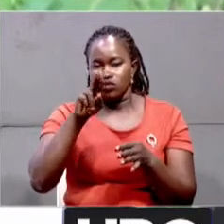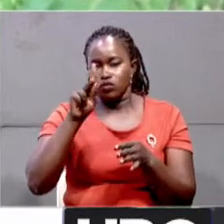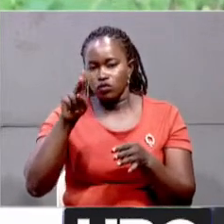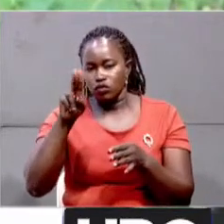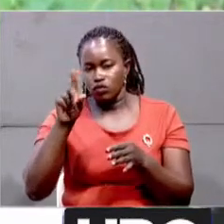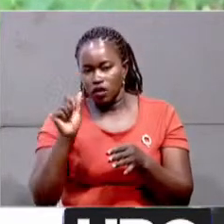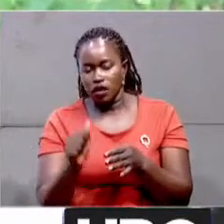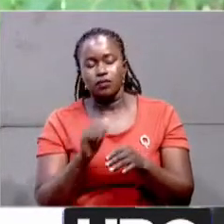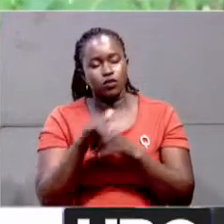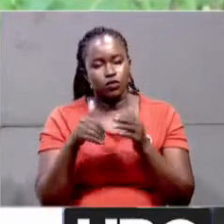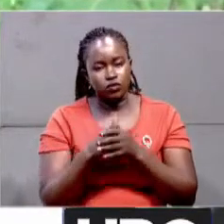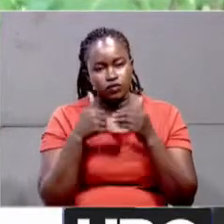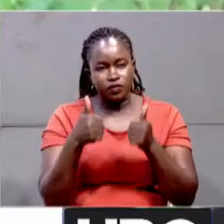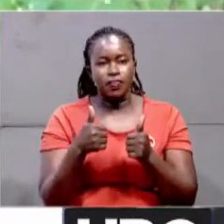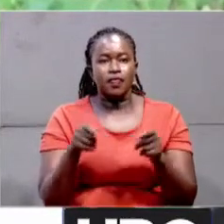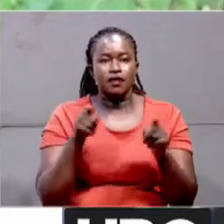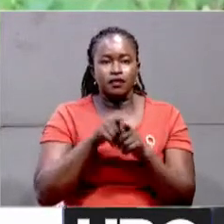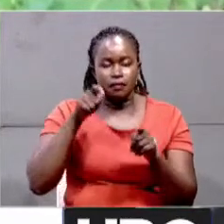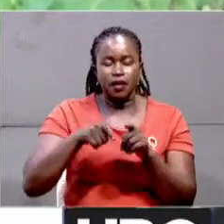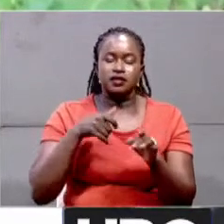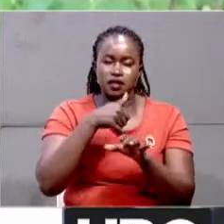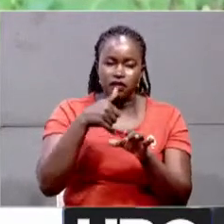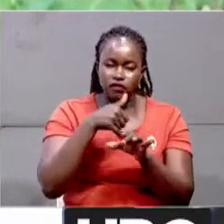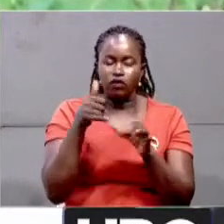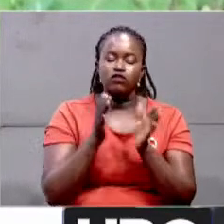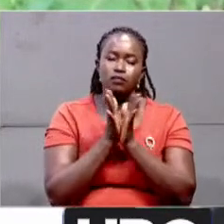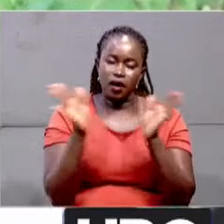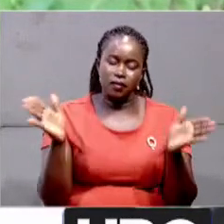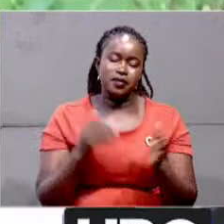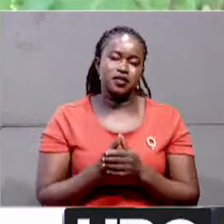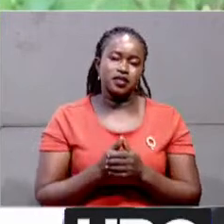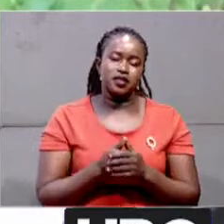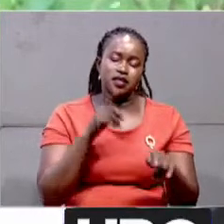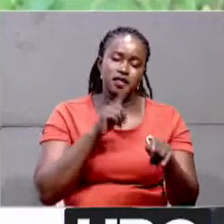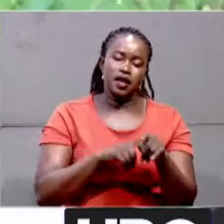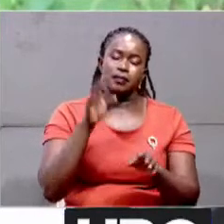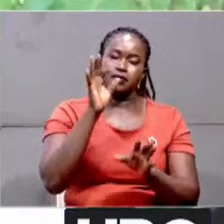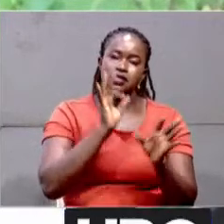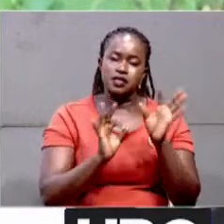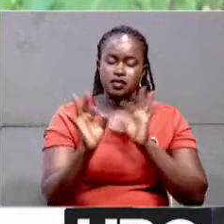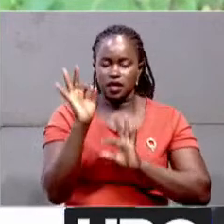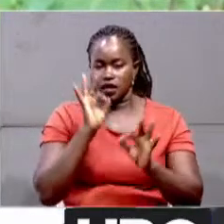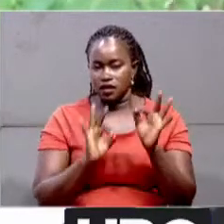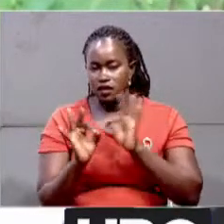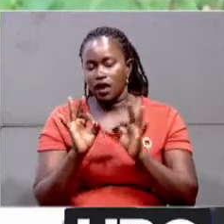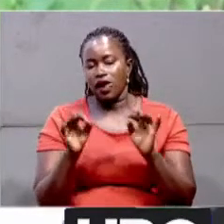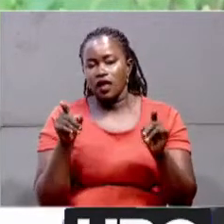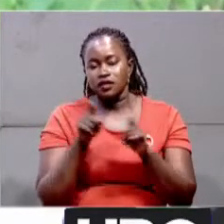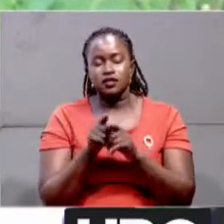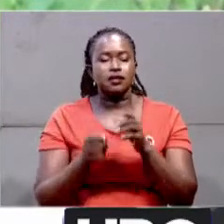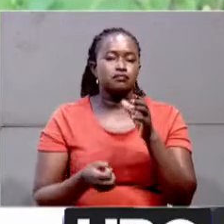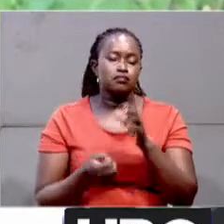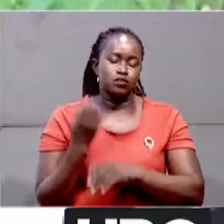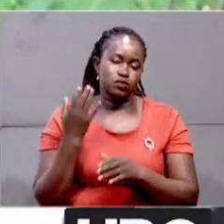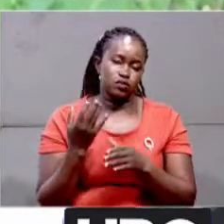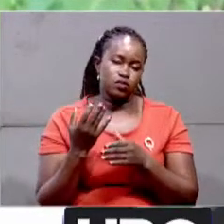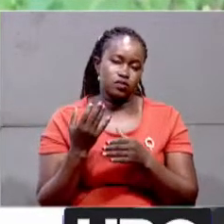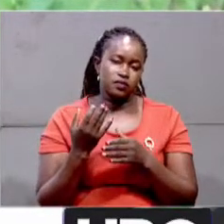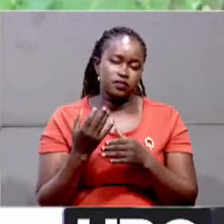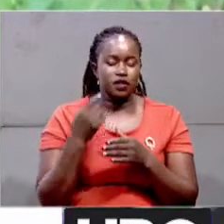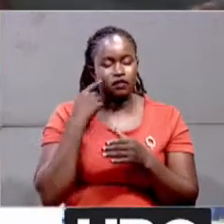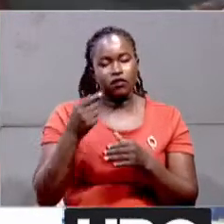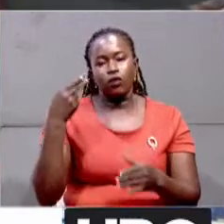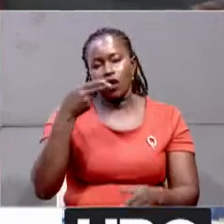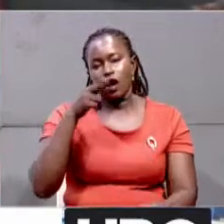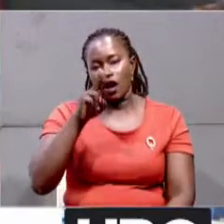private sector involved in the design and setup of the